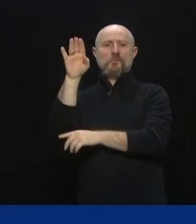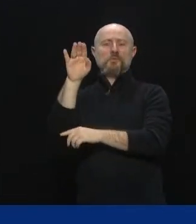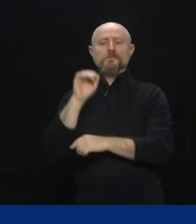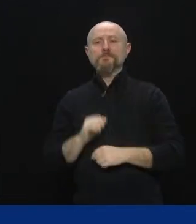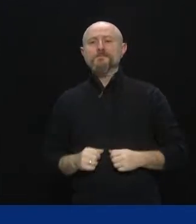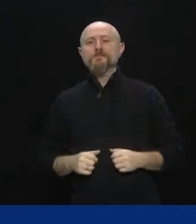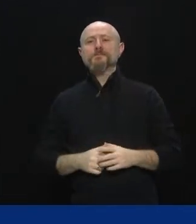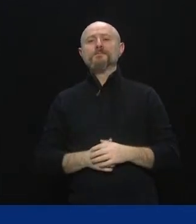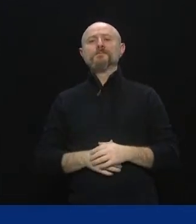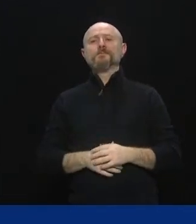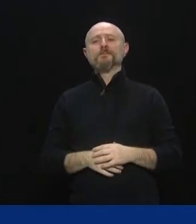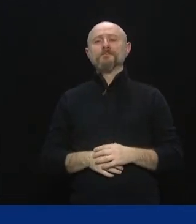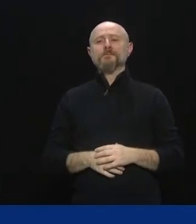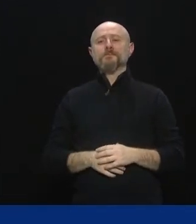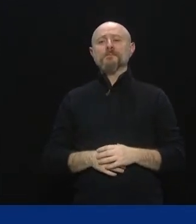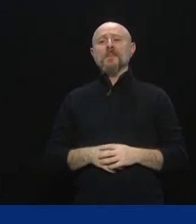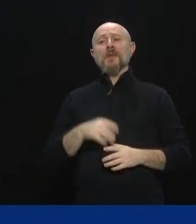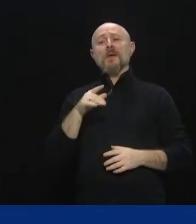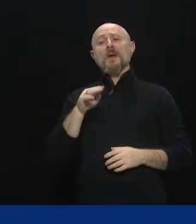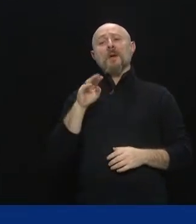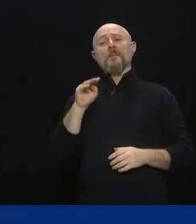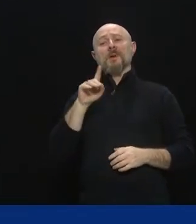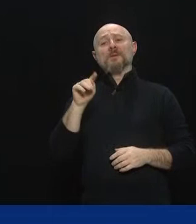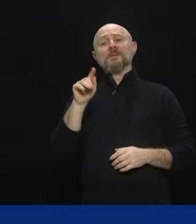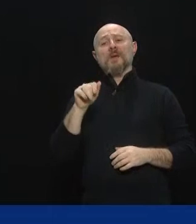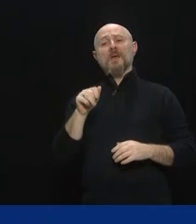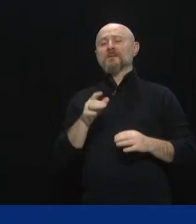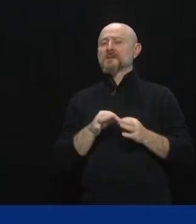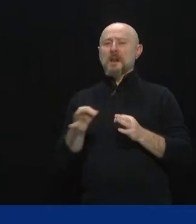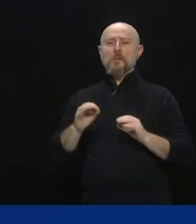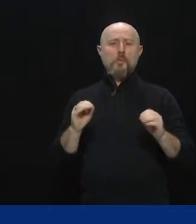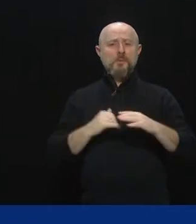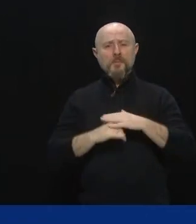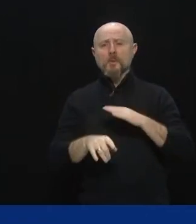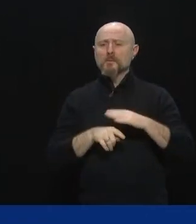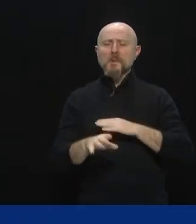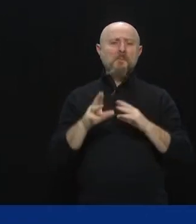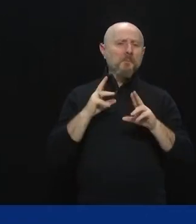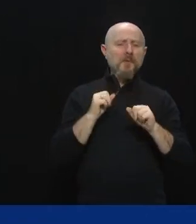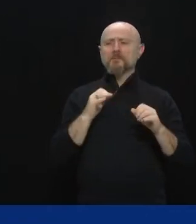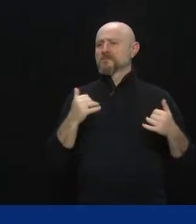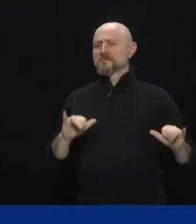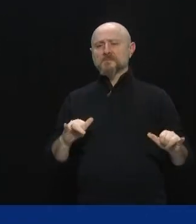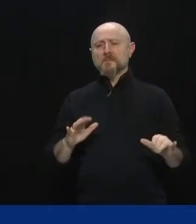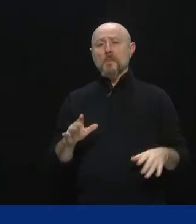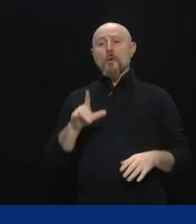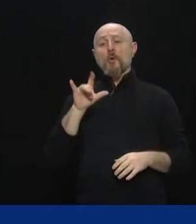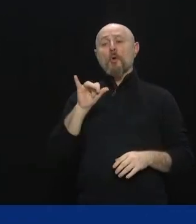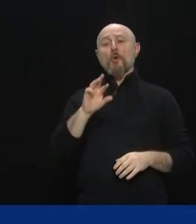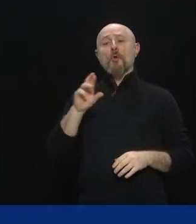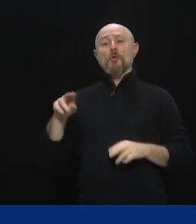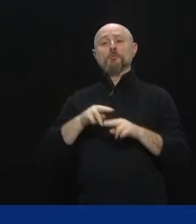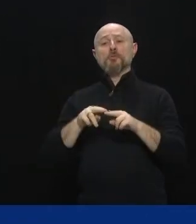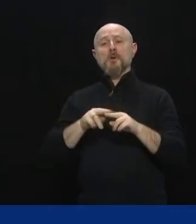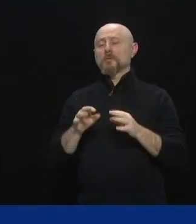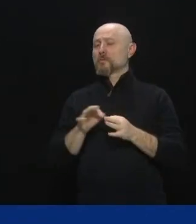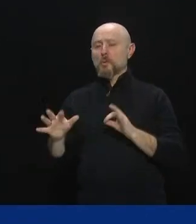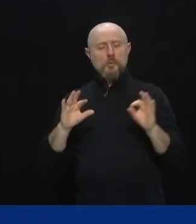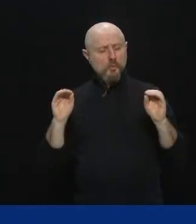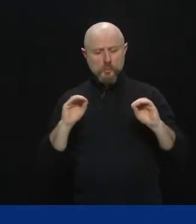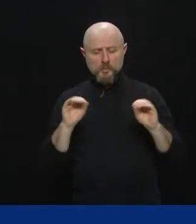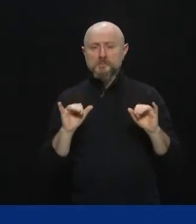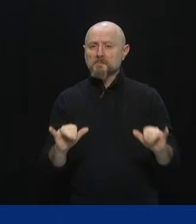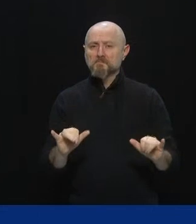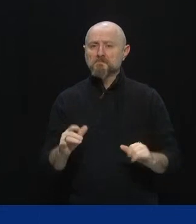There are no MTA storm-related delays at this time. There are no LIIR storm-related delays at this time. There